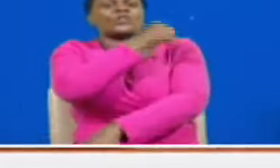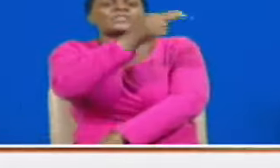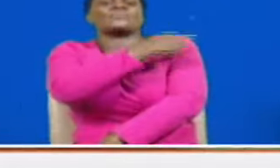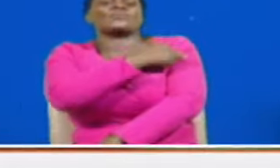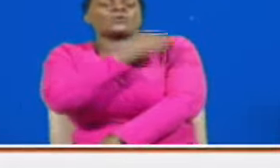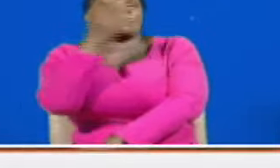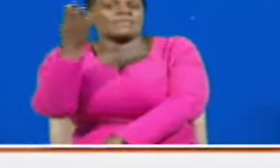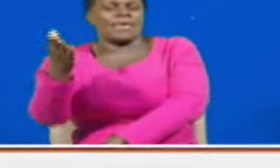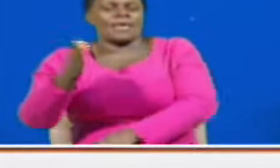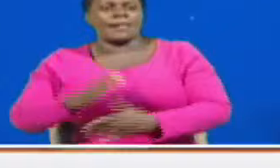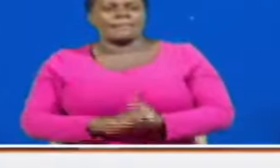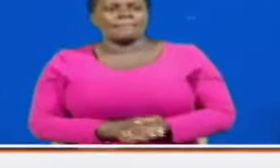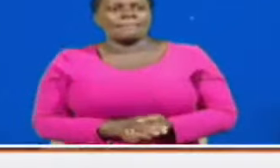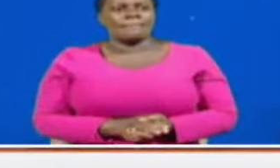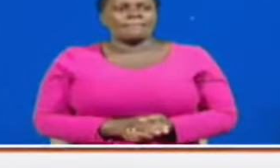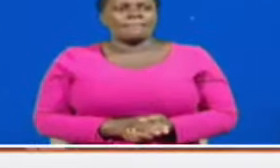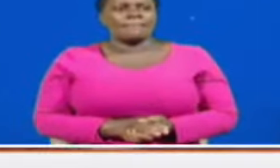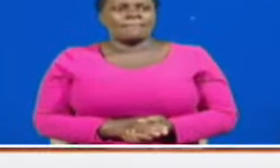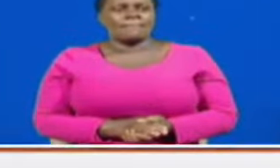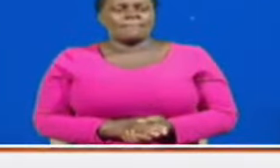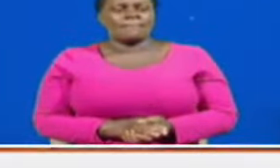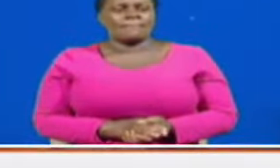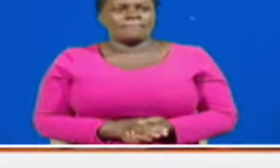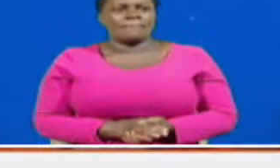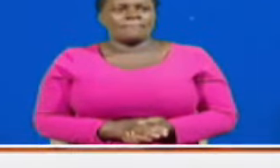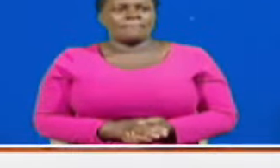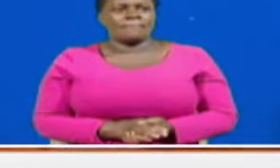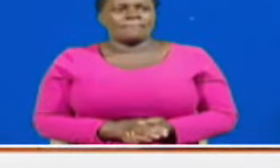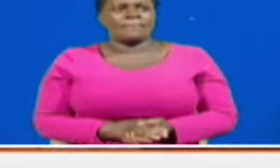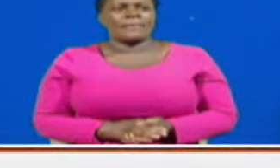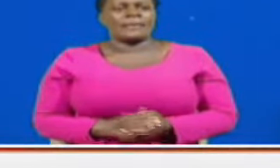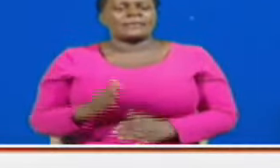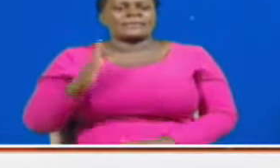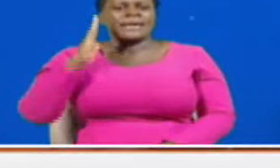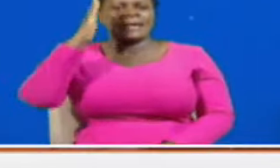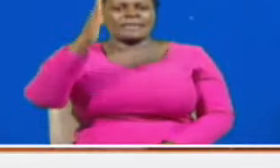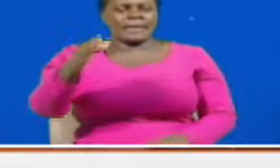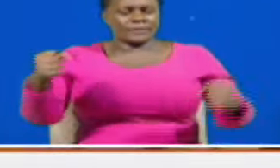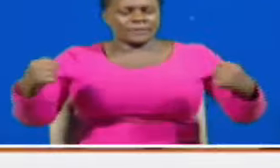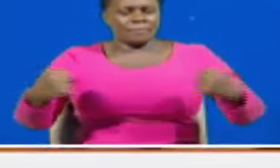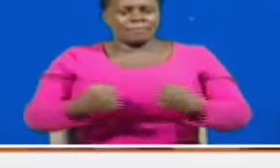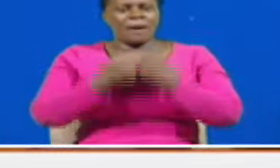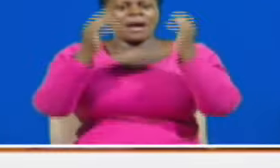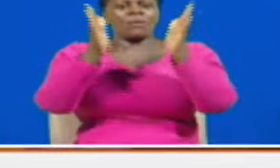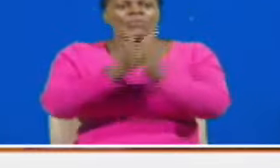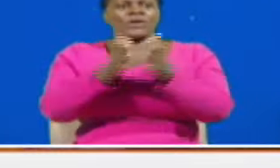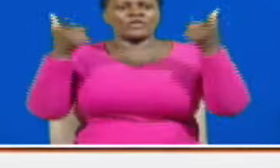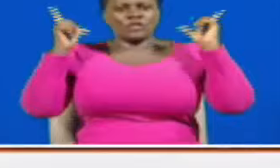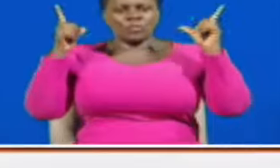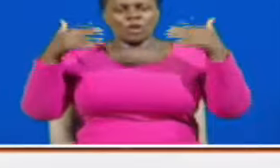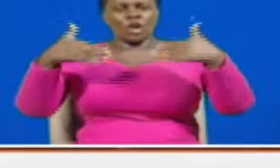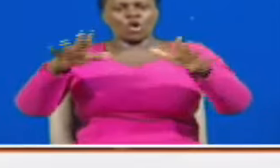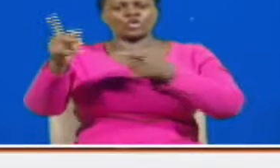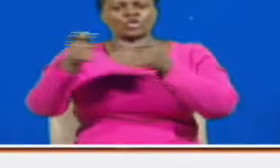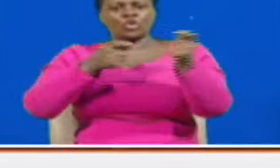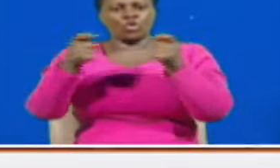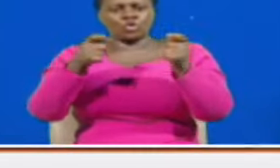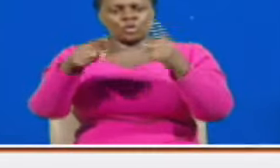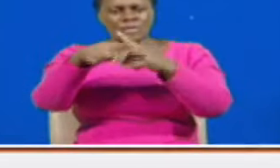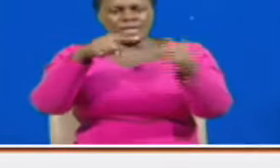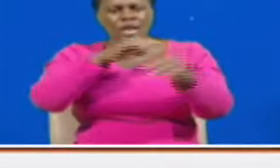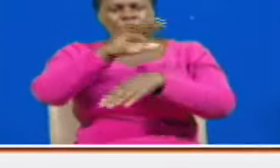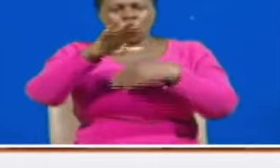being referred for specialized treatment in Eldoret. It went head on with a trailer, losing control, and it